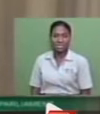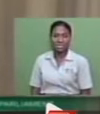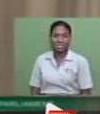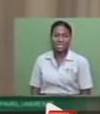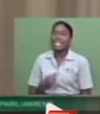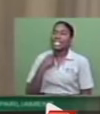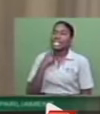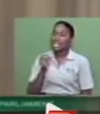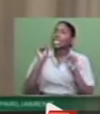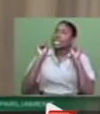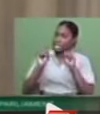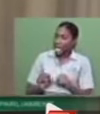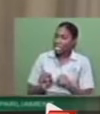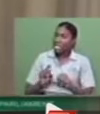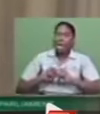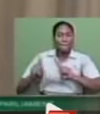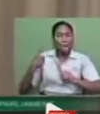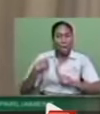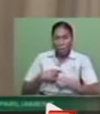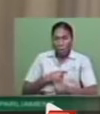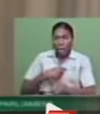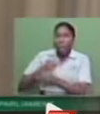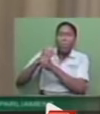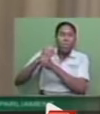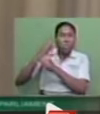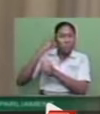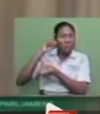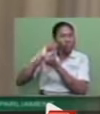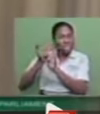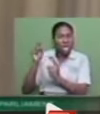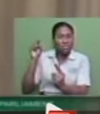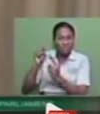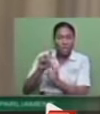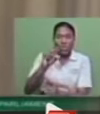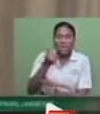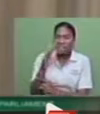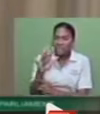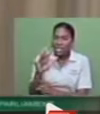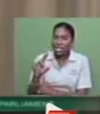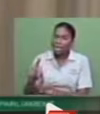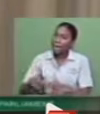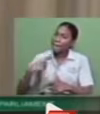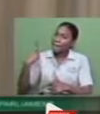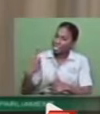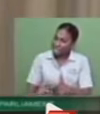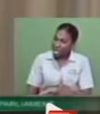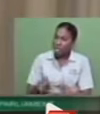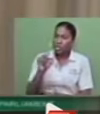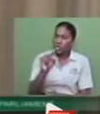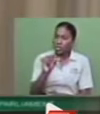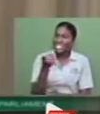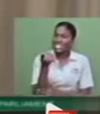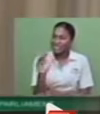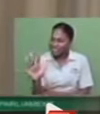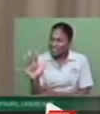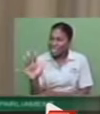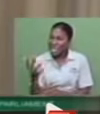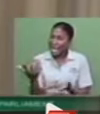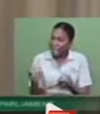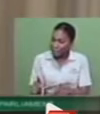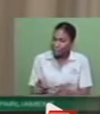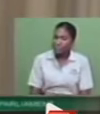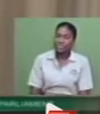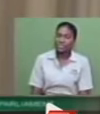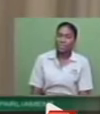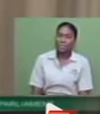2015. On 27th August 2015, then Finance Minister Larry Hawaii,